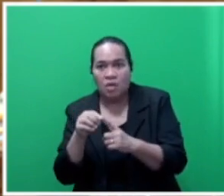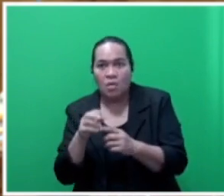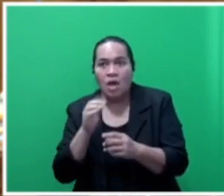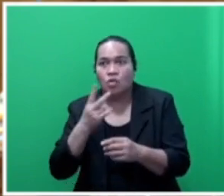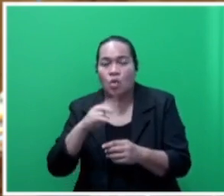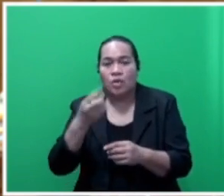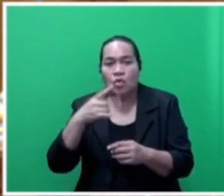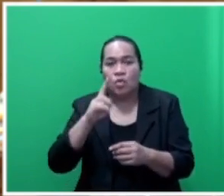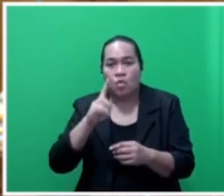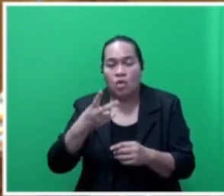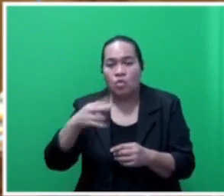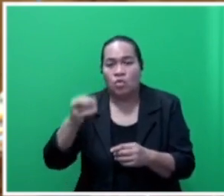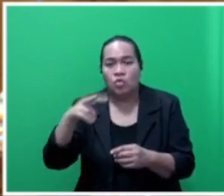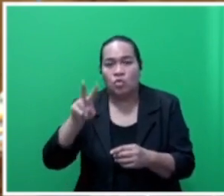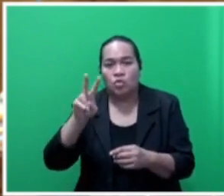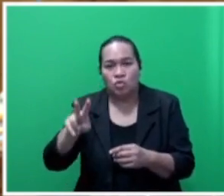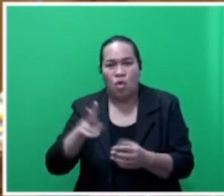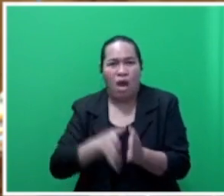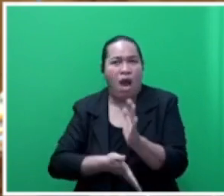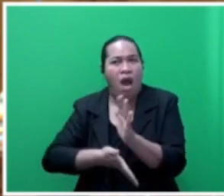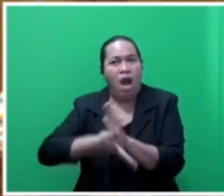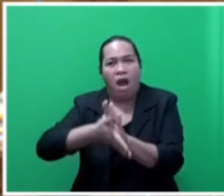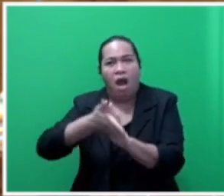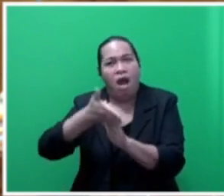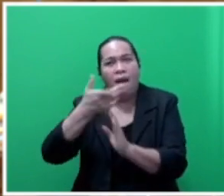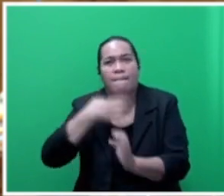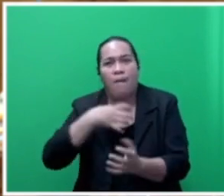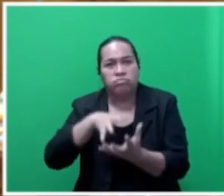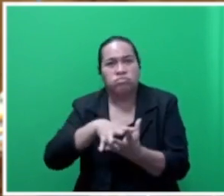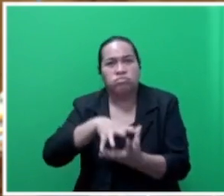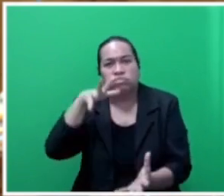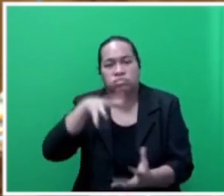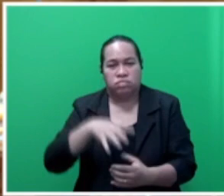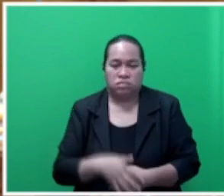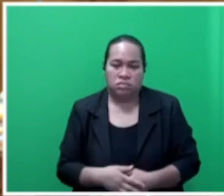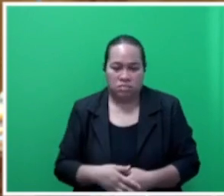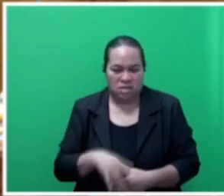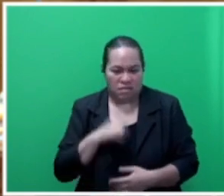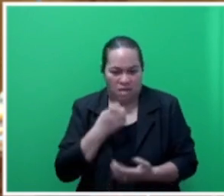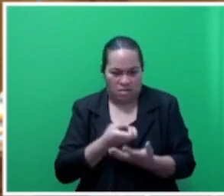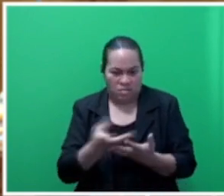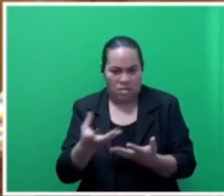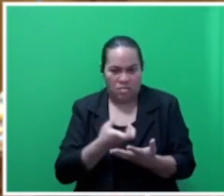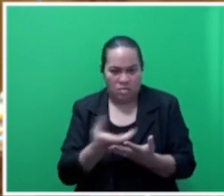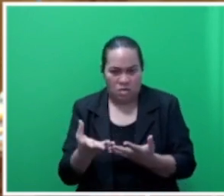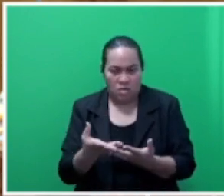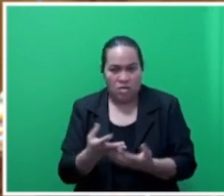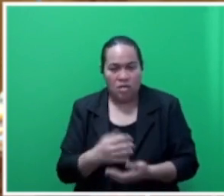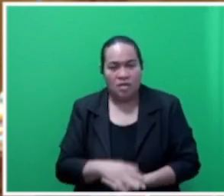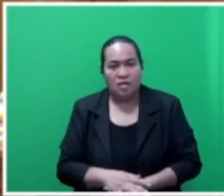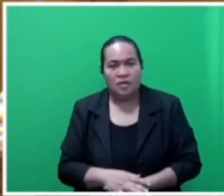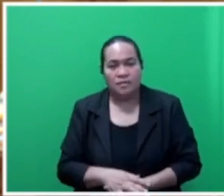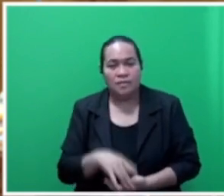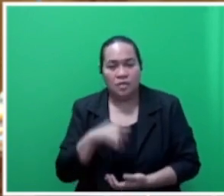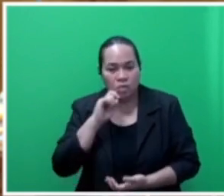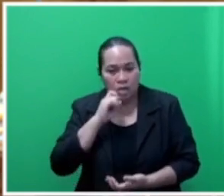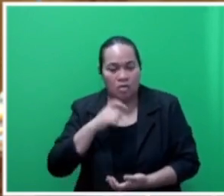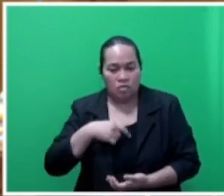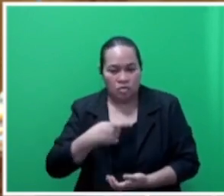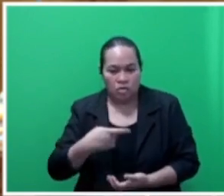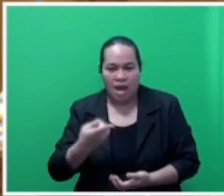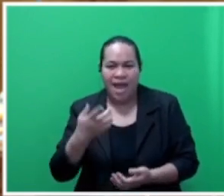2022 fiscal year if the current national budget expenditure were excluded fully and